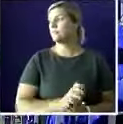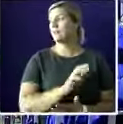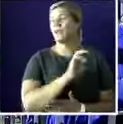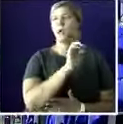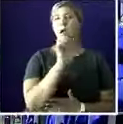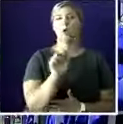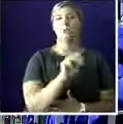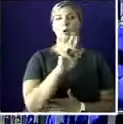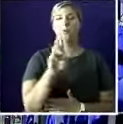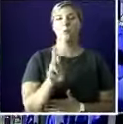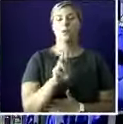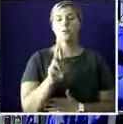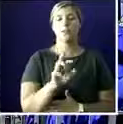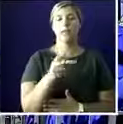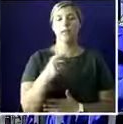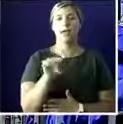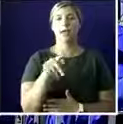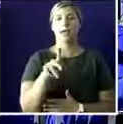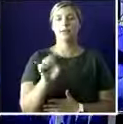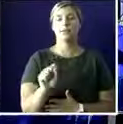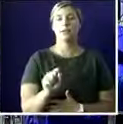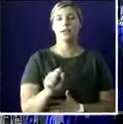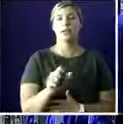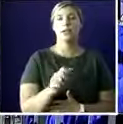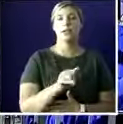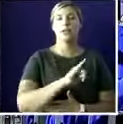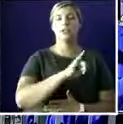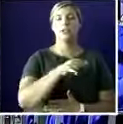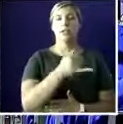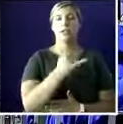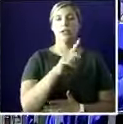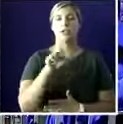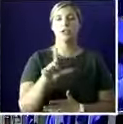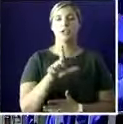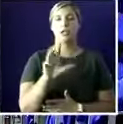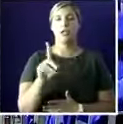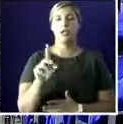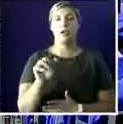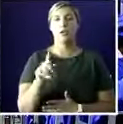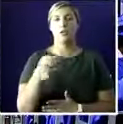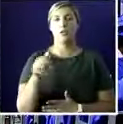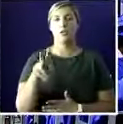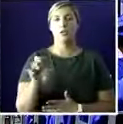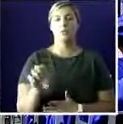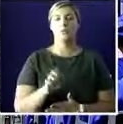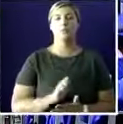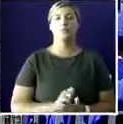Austin Rex Haynes. Jackie Lachey Donahue.